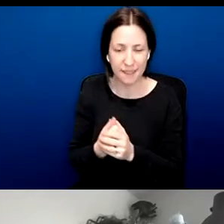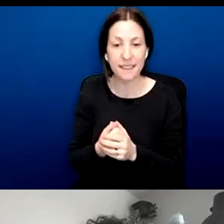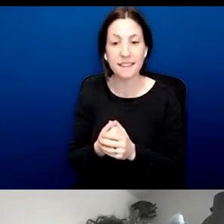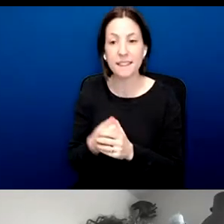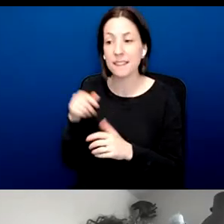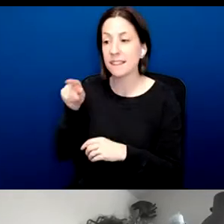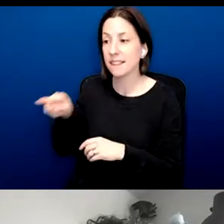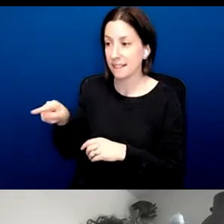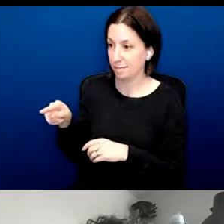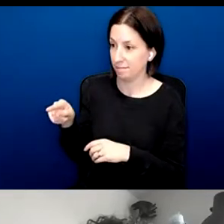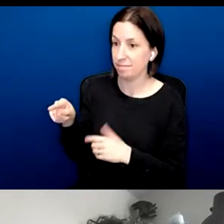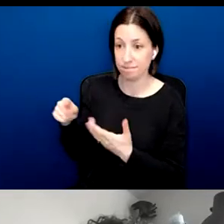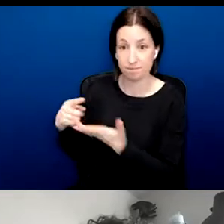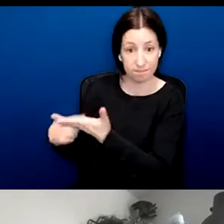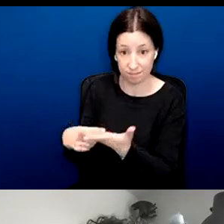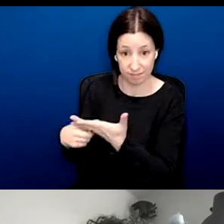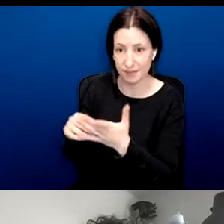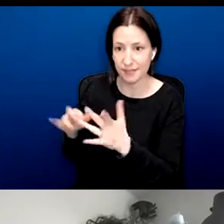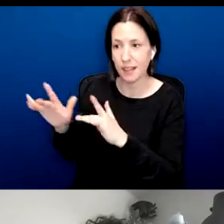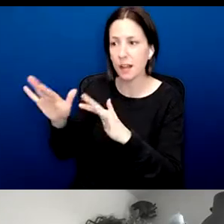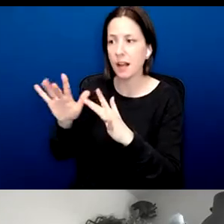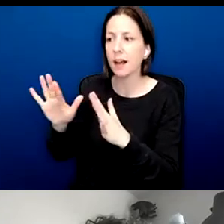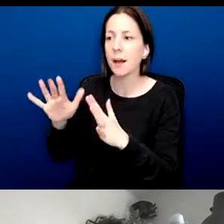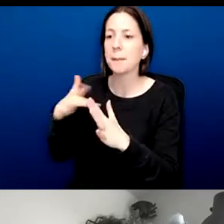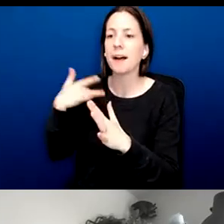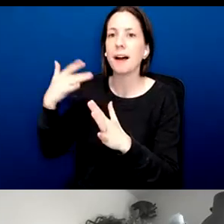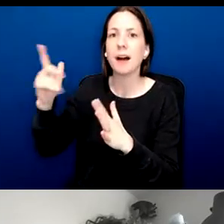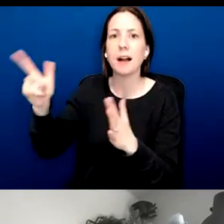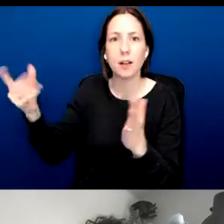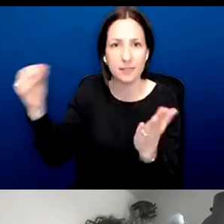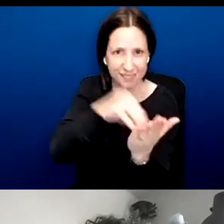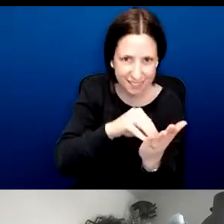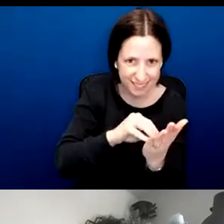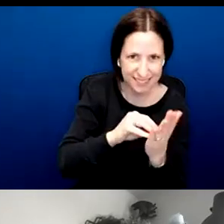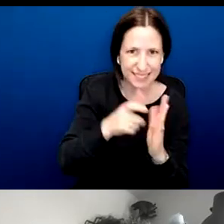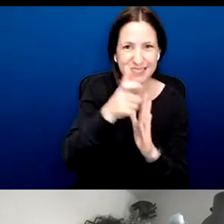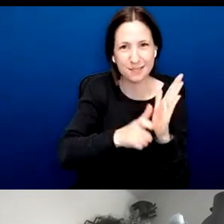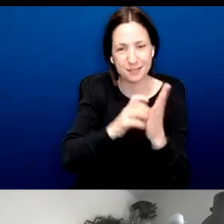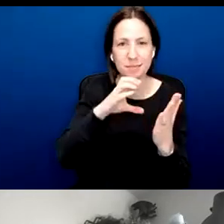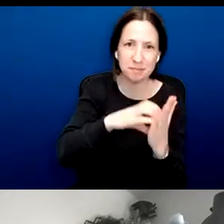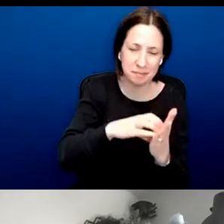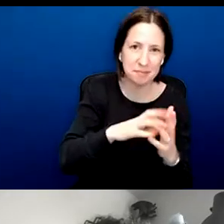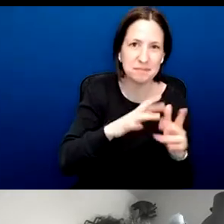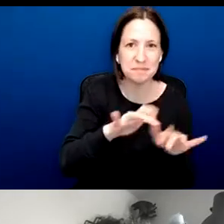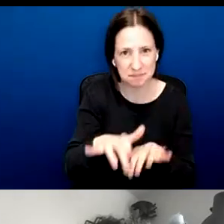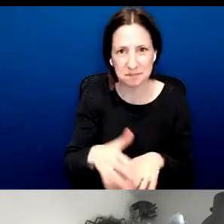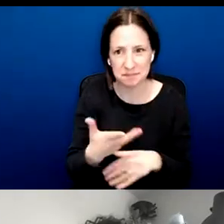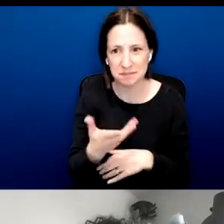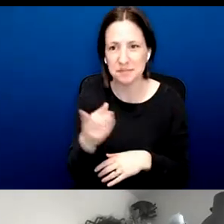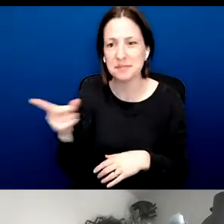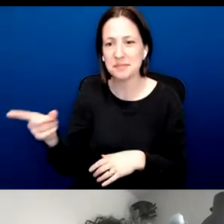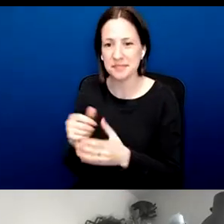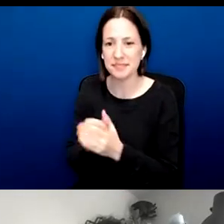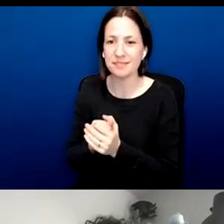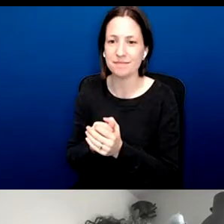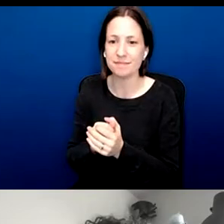conversations find their way into our writing. And again, like Dr. Gajala plays a big role in telling us, her students,